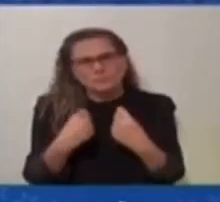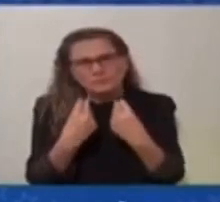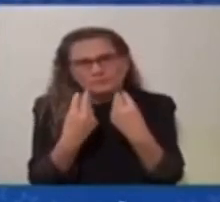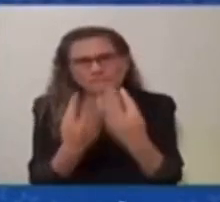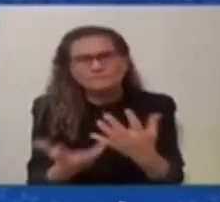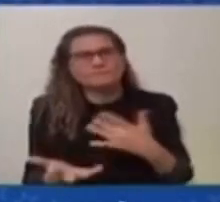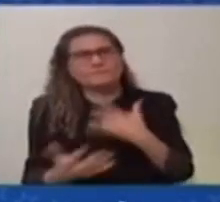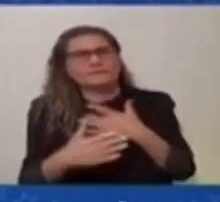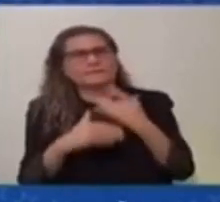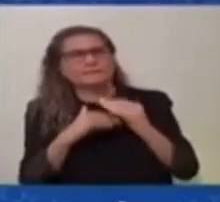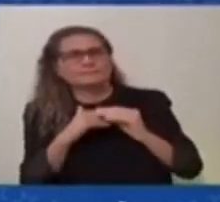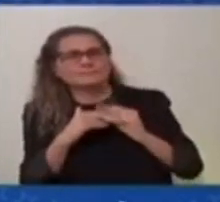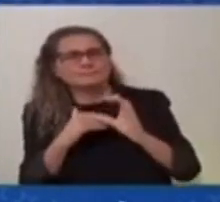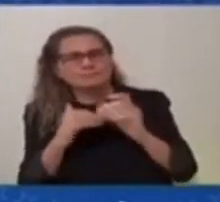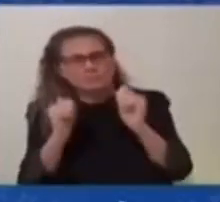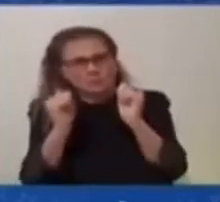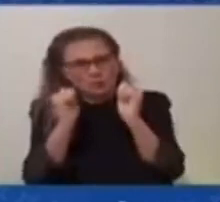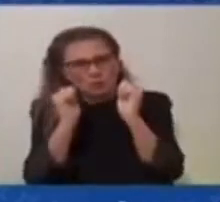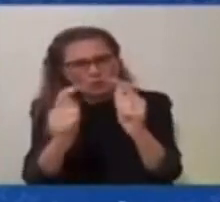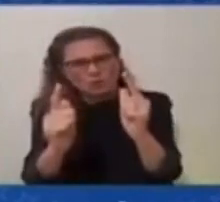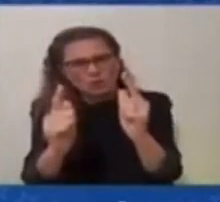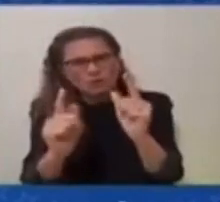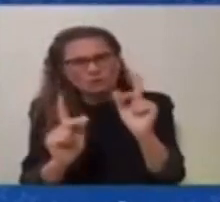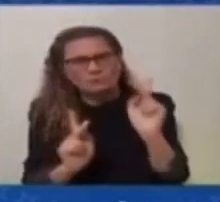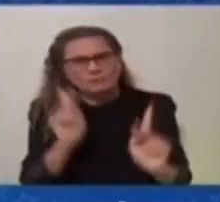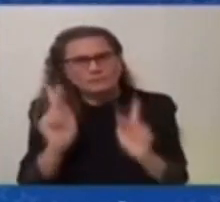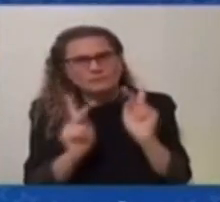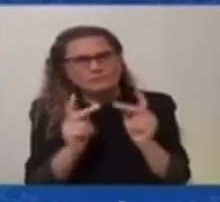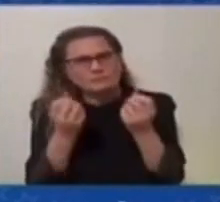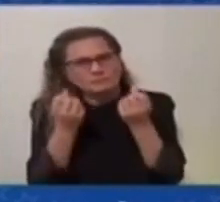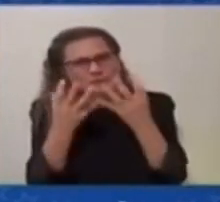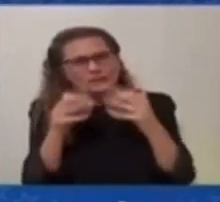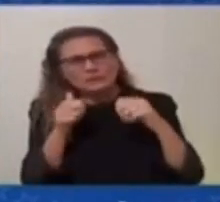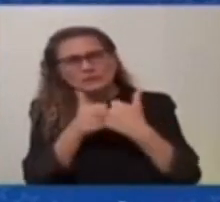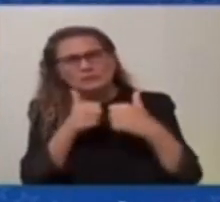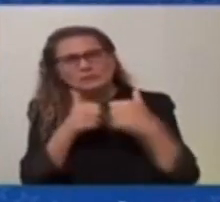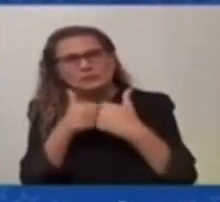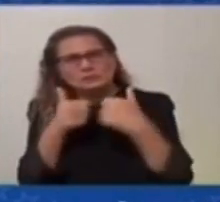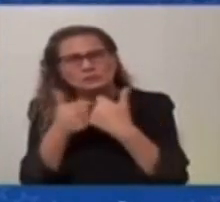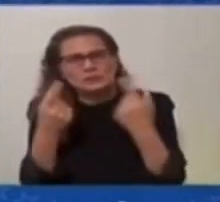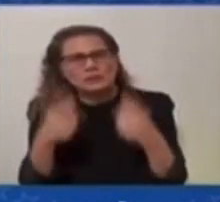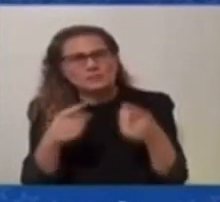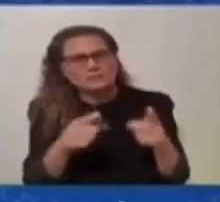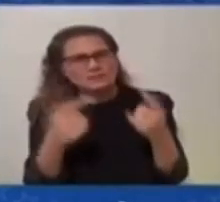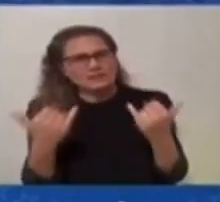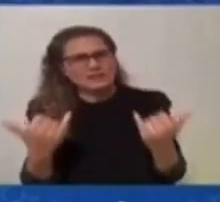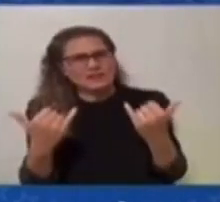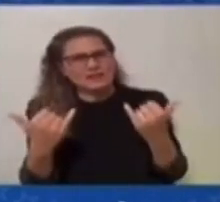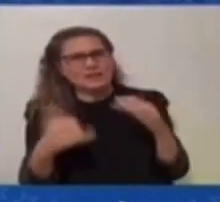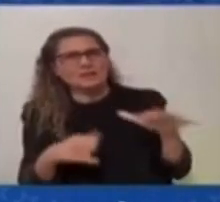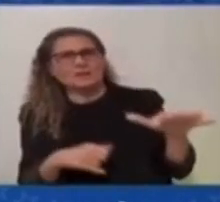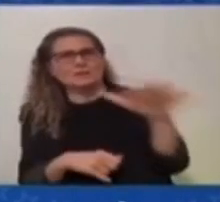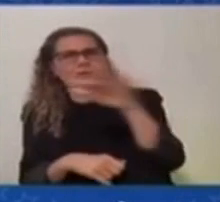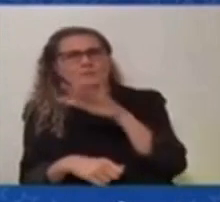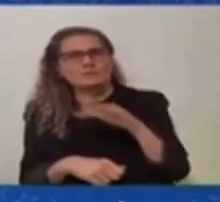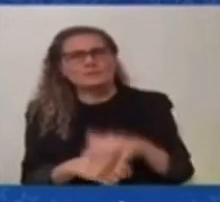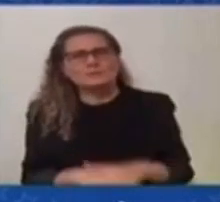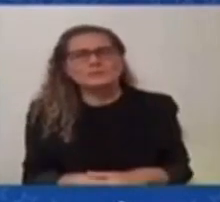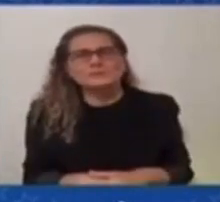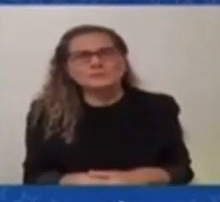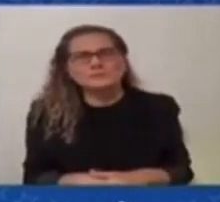Suresh, a professor at large at Brown University School of Engineering and former director of National Science Foundation, received